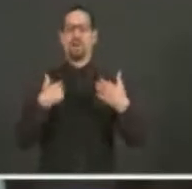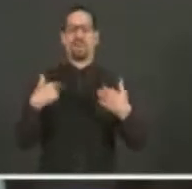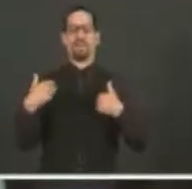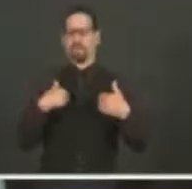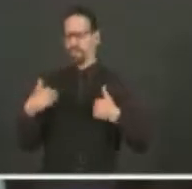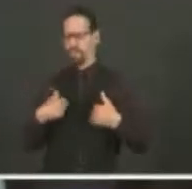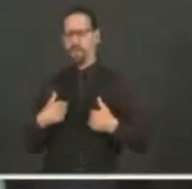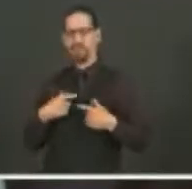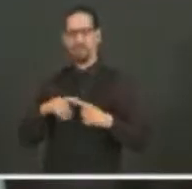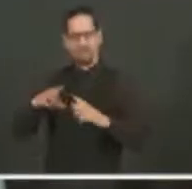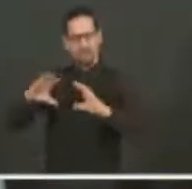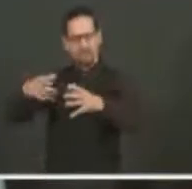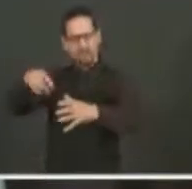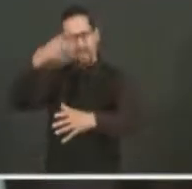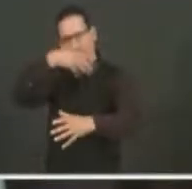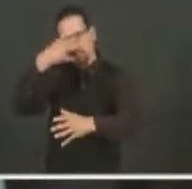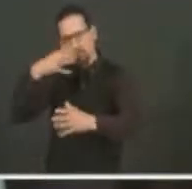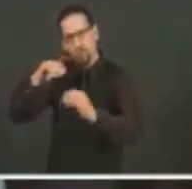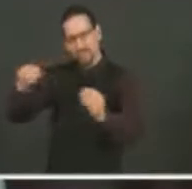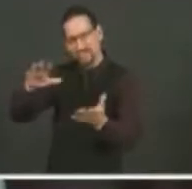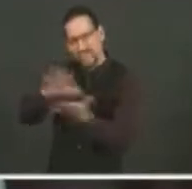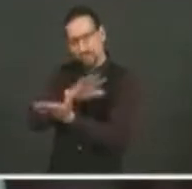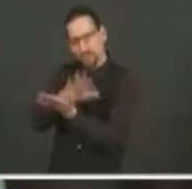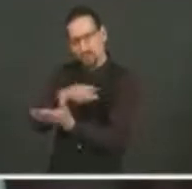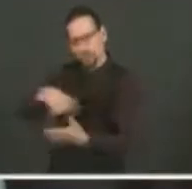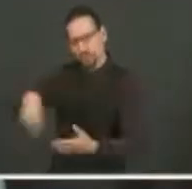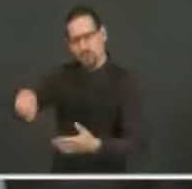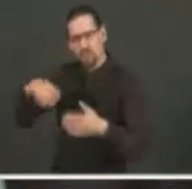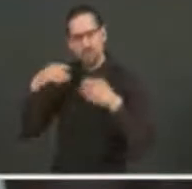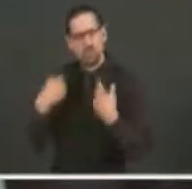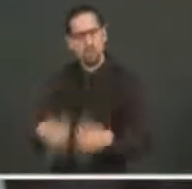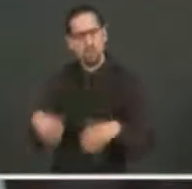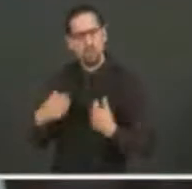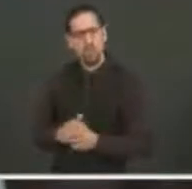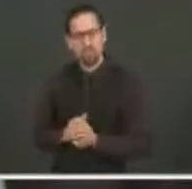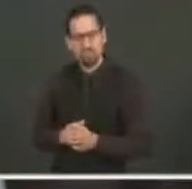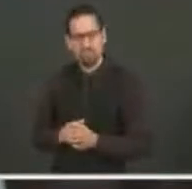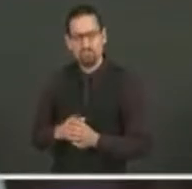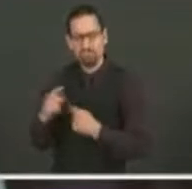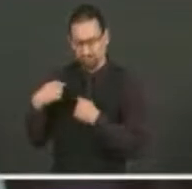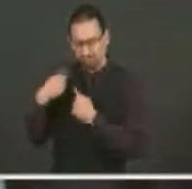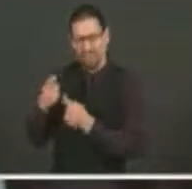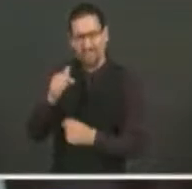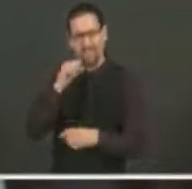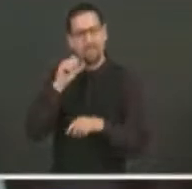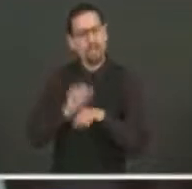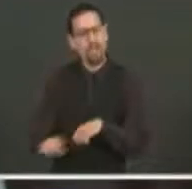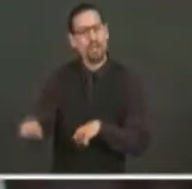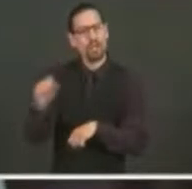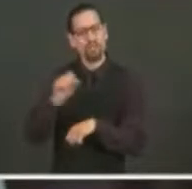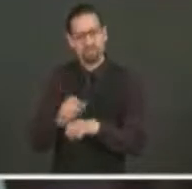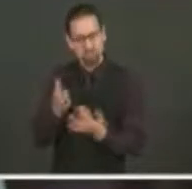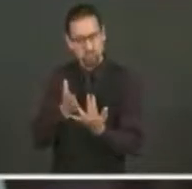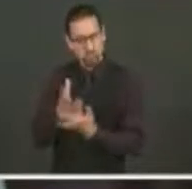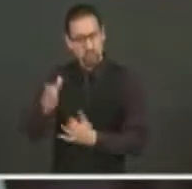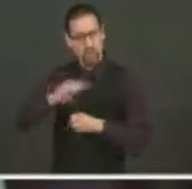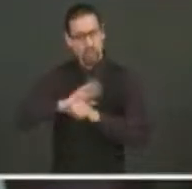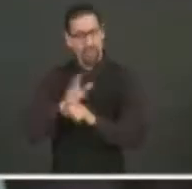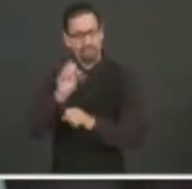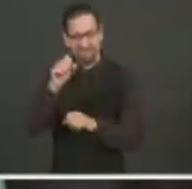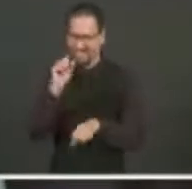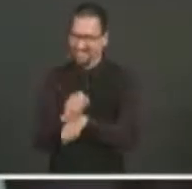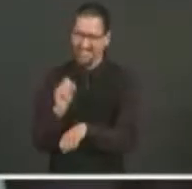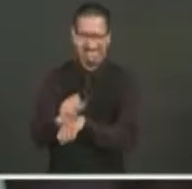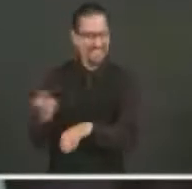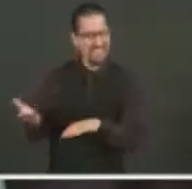people who, many have had to work the entire time through this crisis, often working